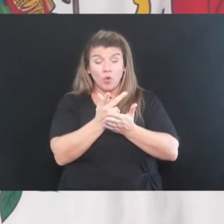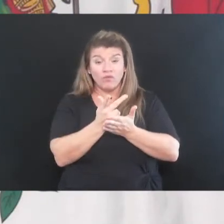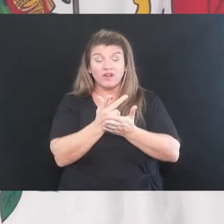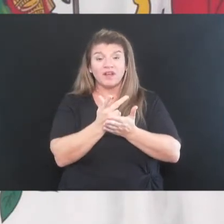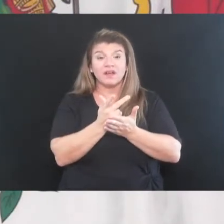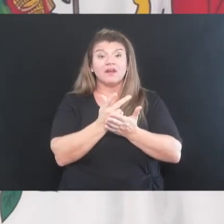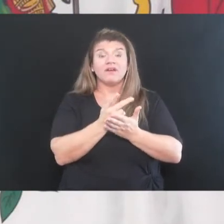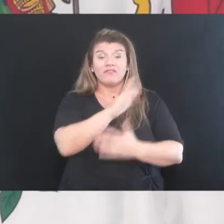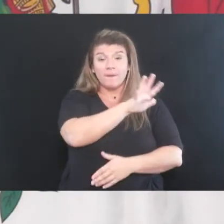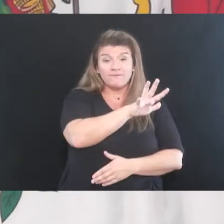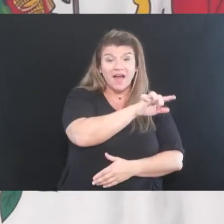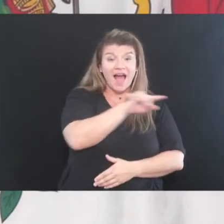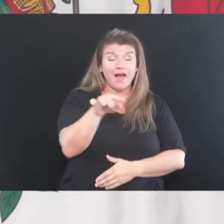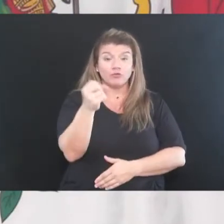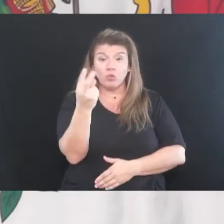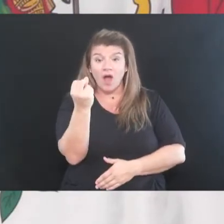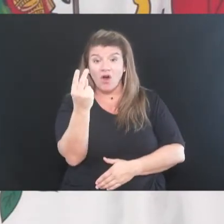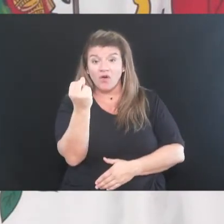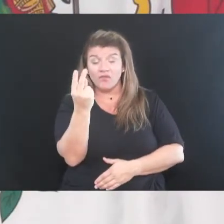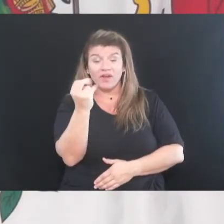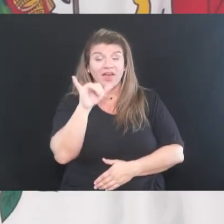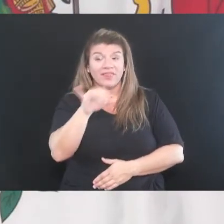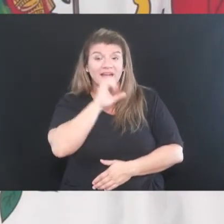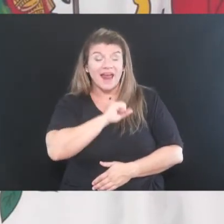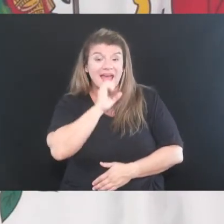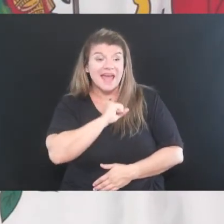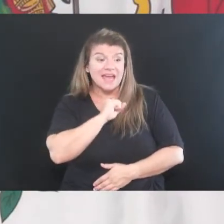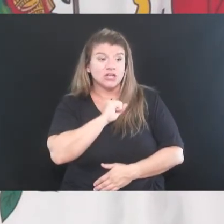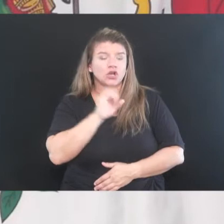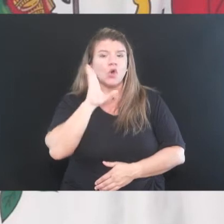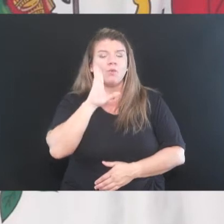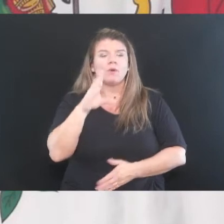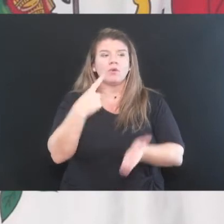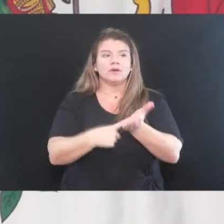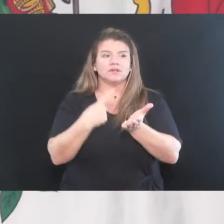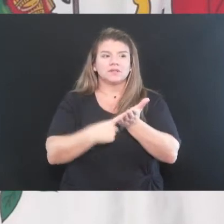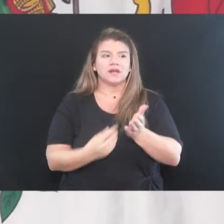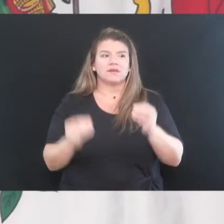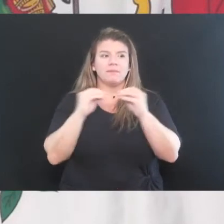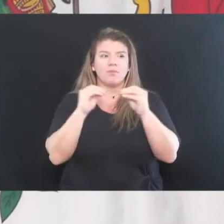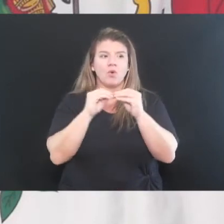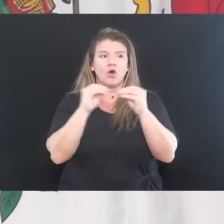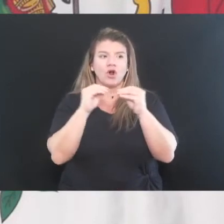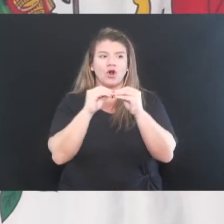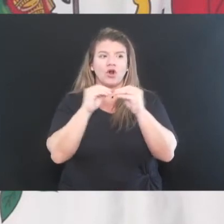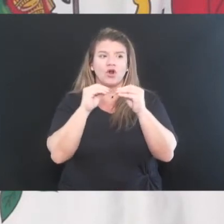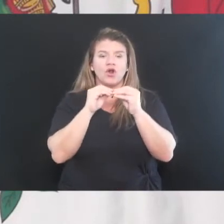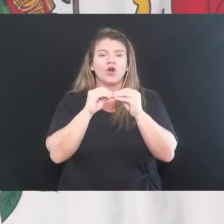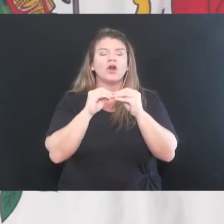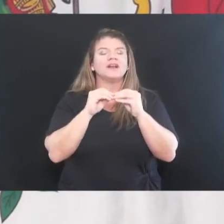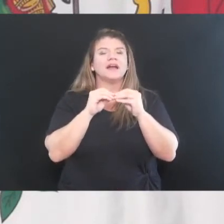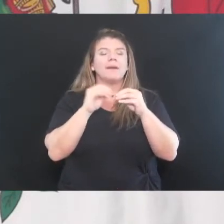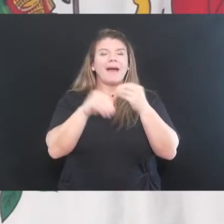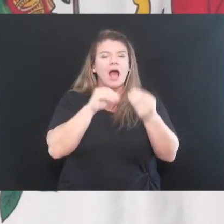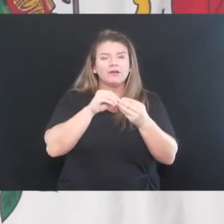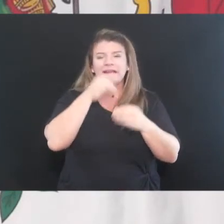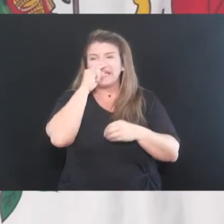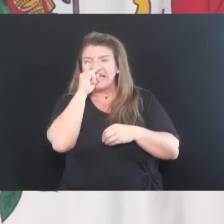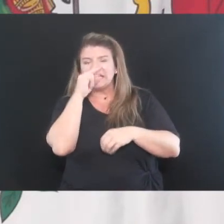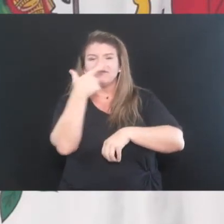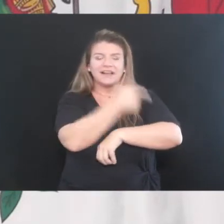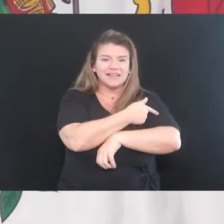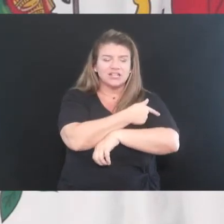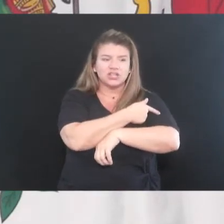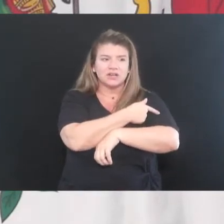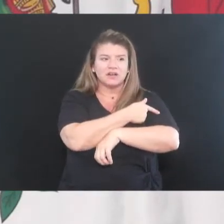standpoint, I think from 5 to 12, that age, we're going to talk to you about how to get their kids vaccinated, and you